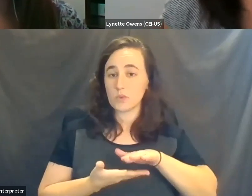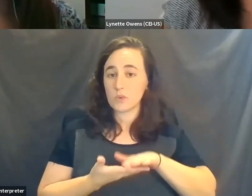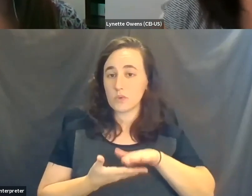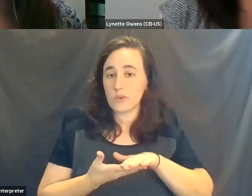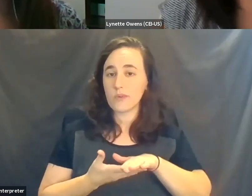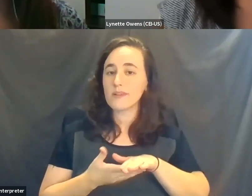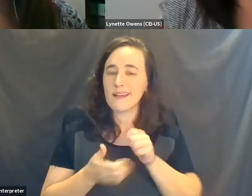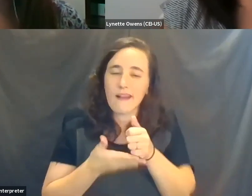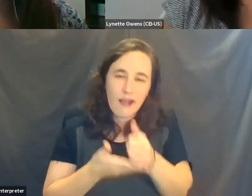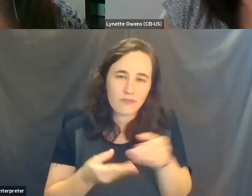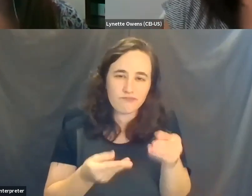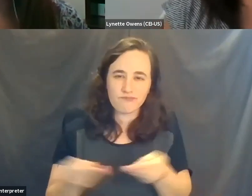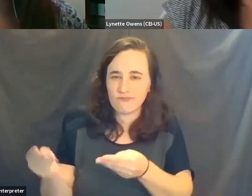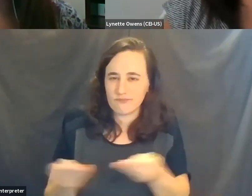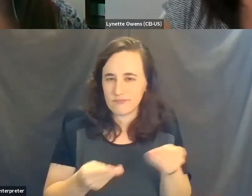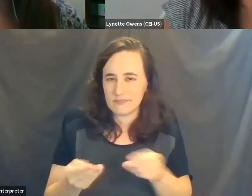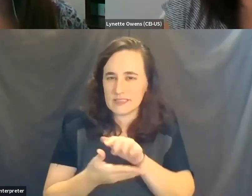I think